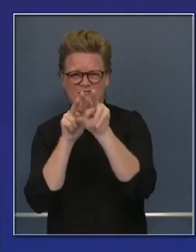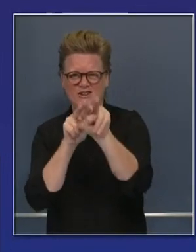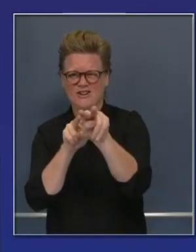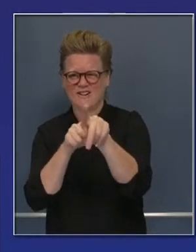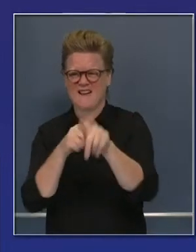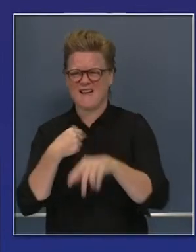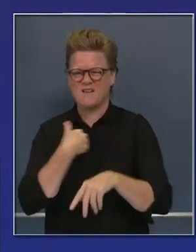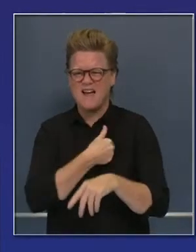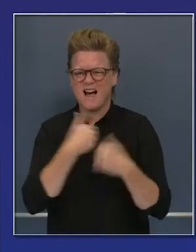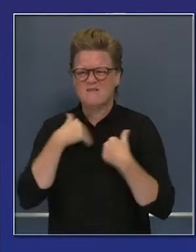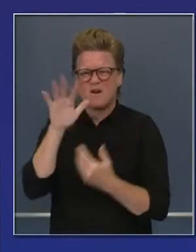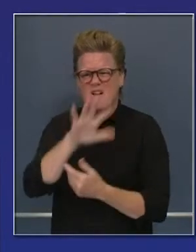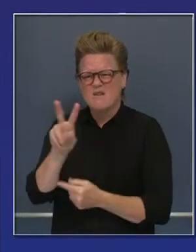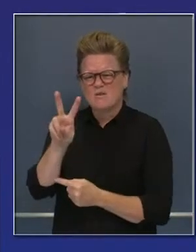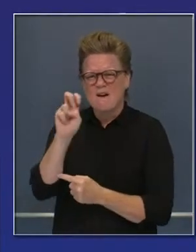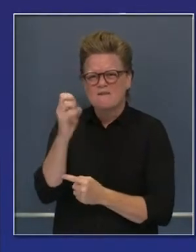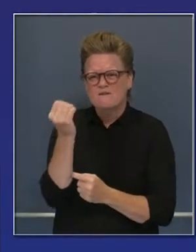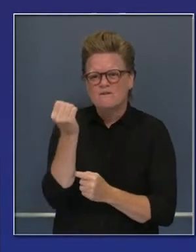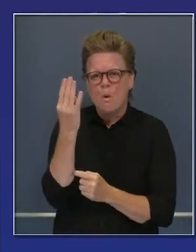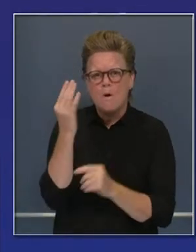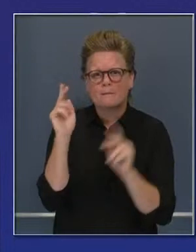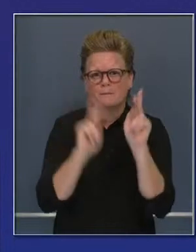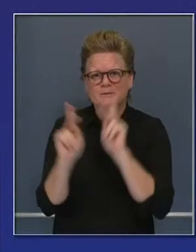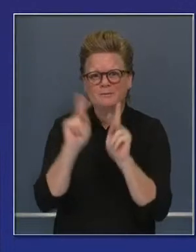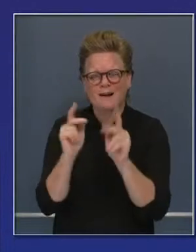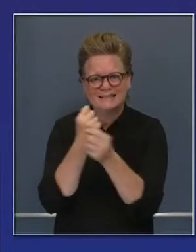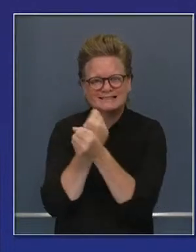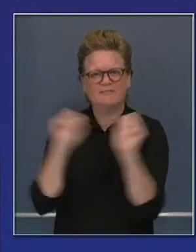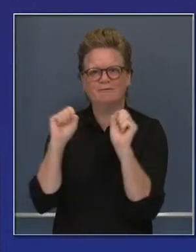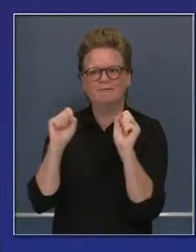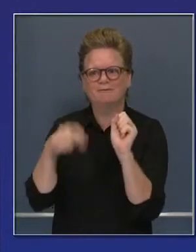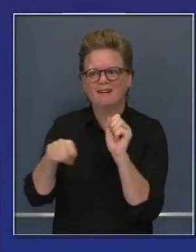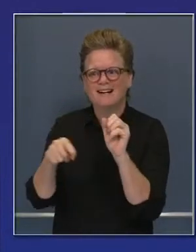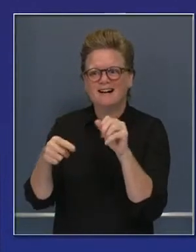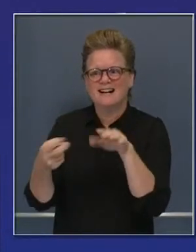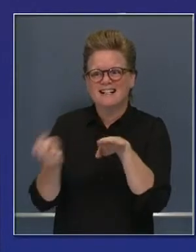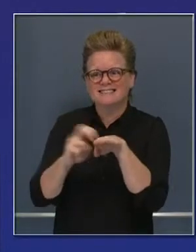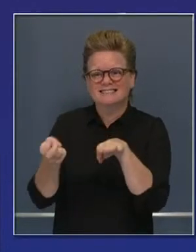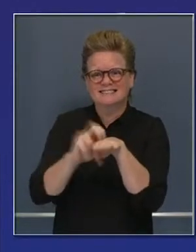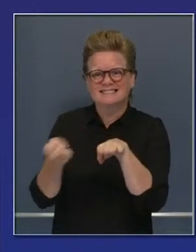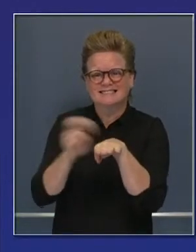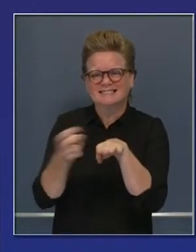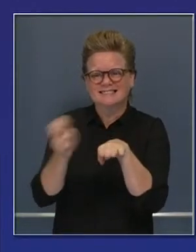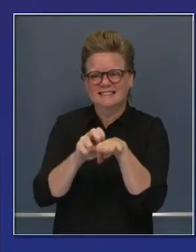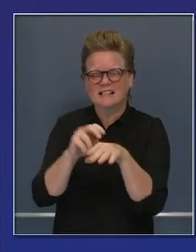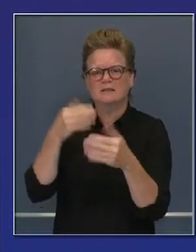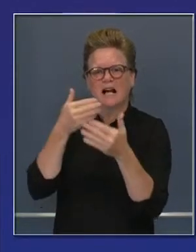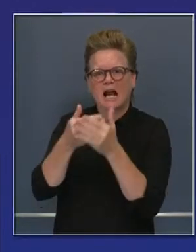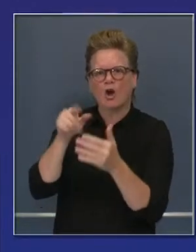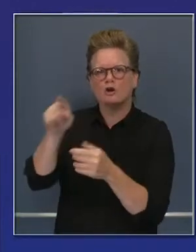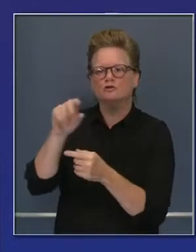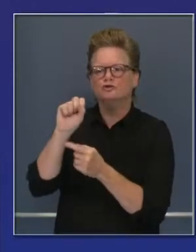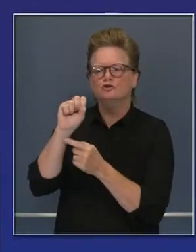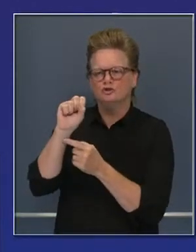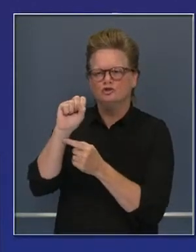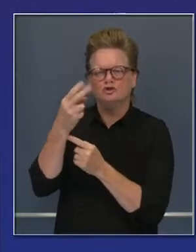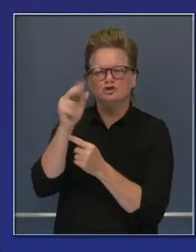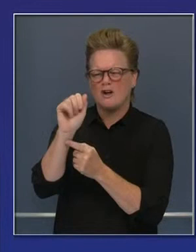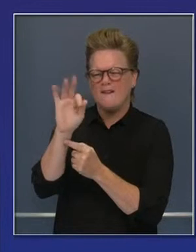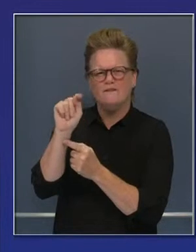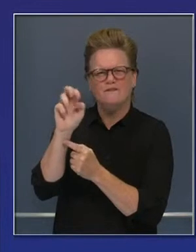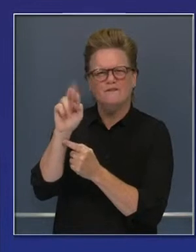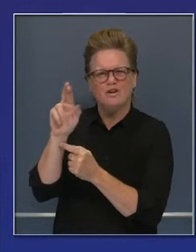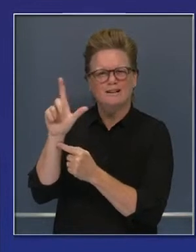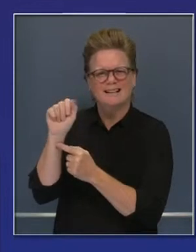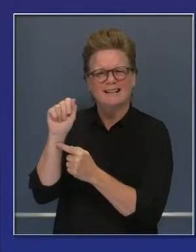214 individuals that were rescued near Mammoth Pool, Shaver Lake area with these helicopters that made their way